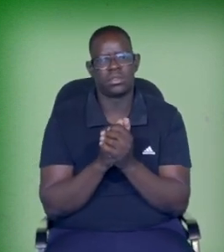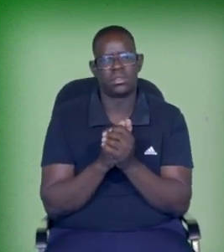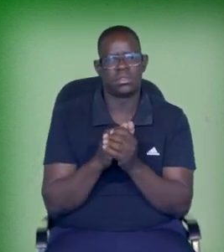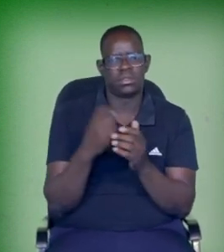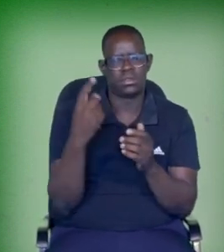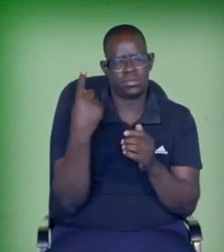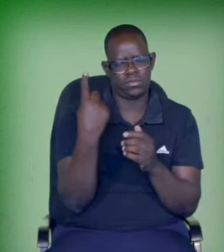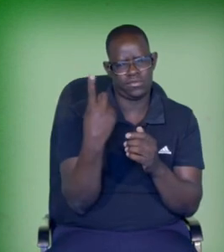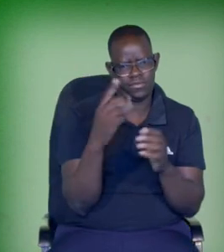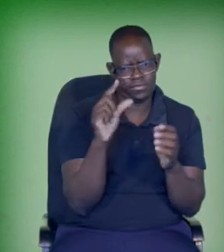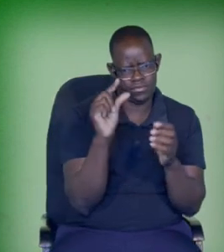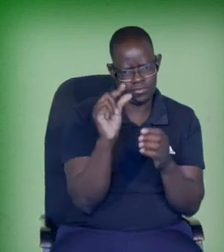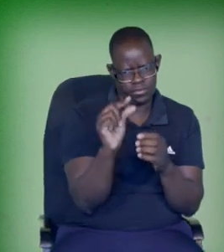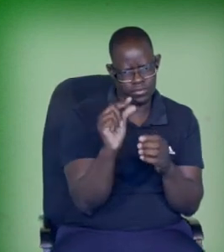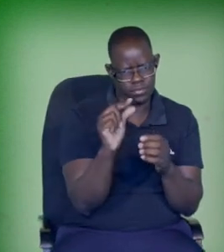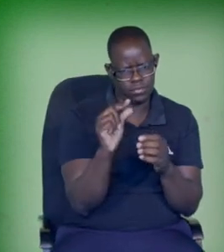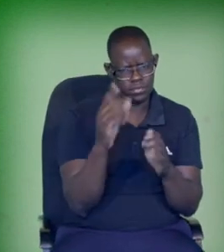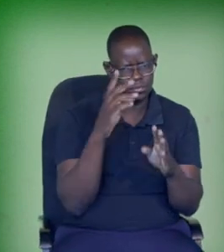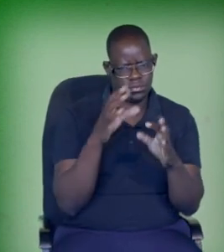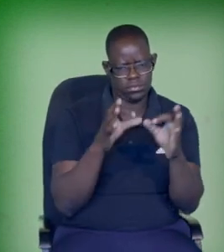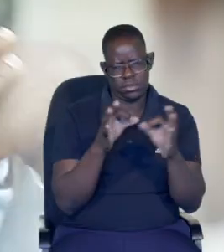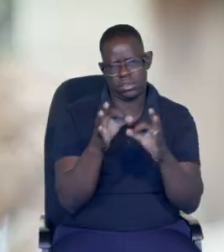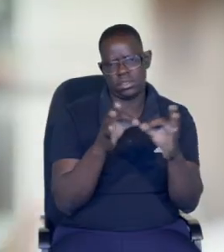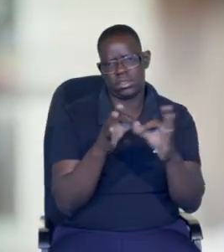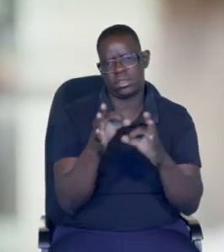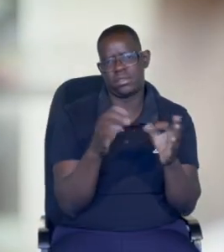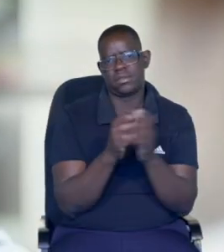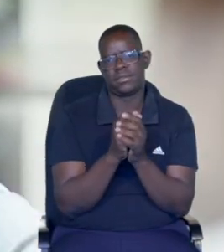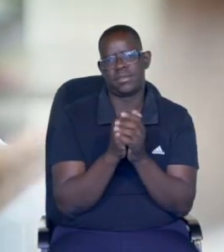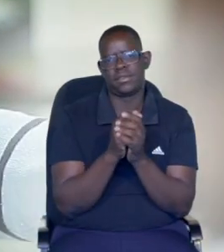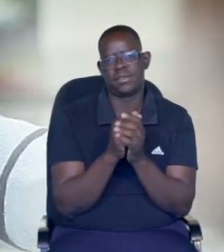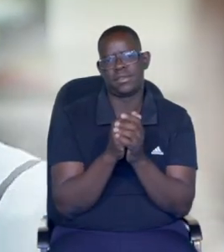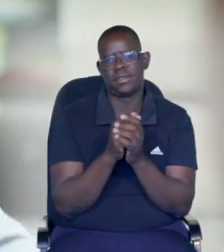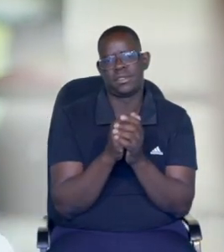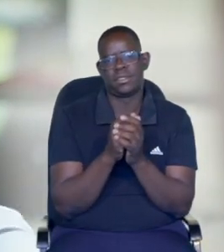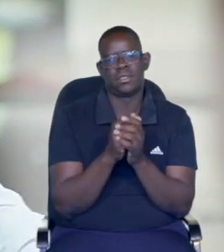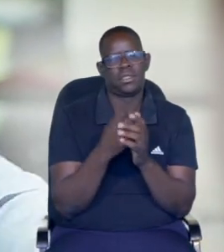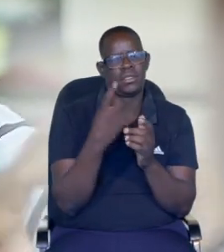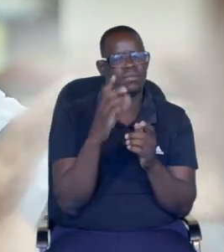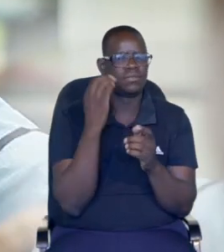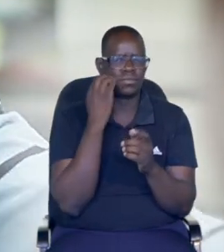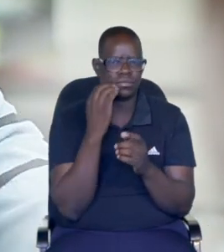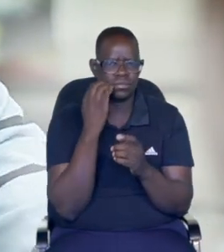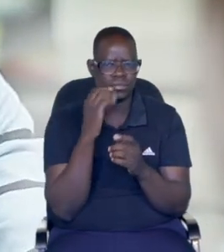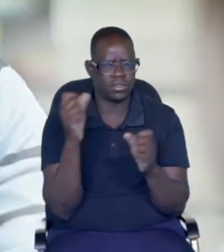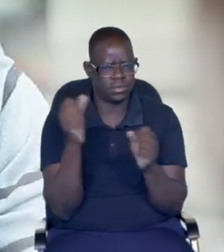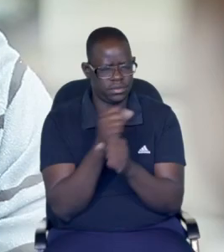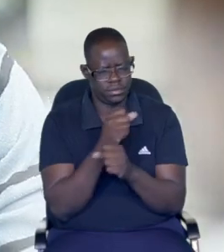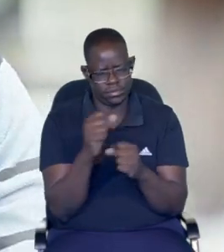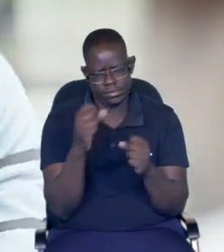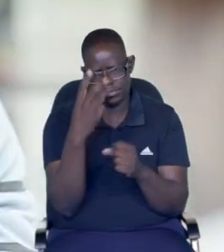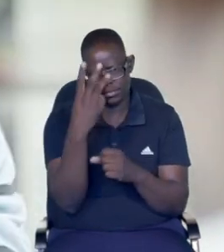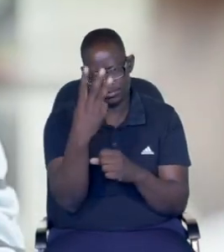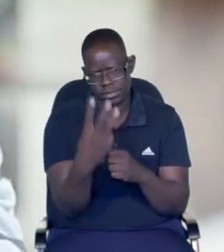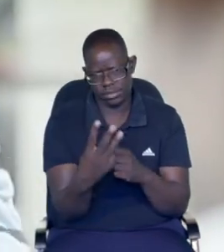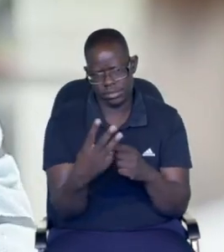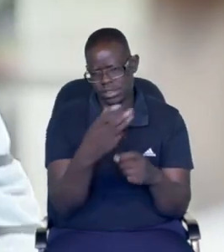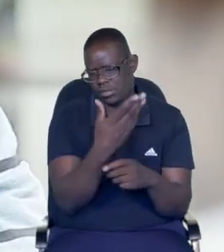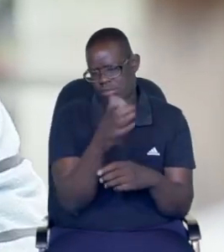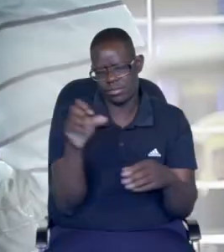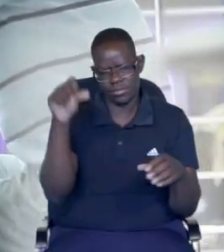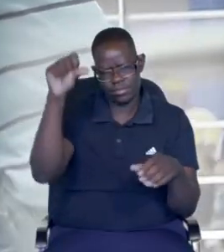only a few shareholders who are directors. You know what? I'm really sorry, guys. I'm not opting for any of those three. They are all